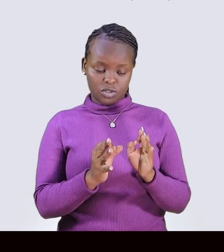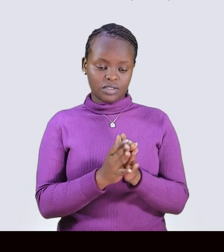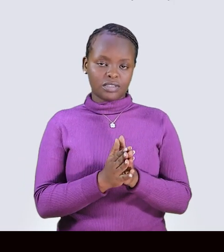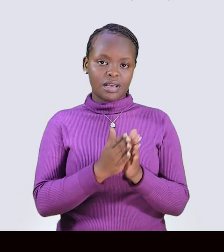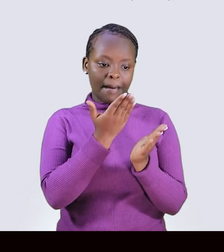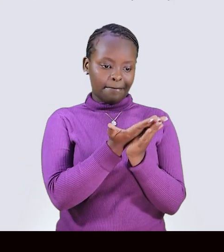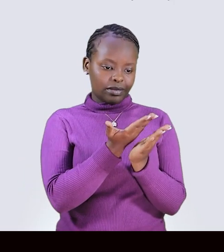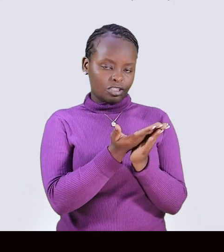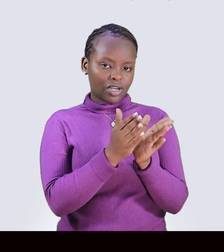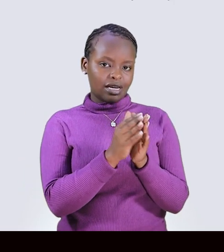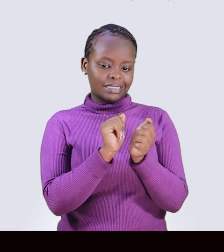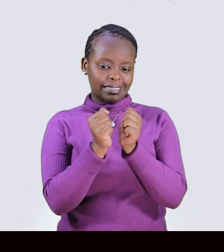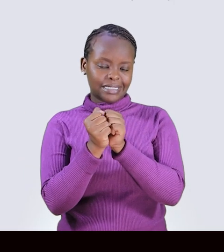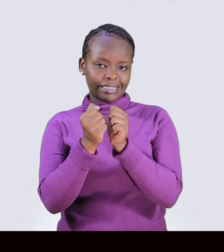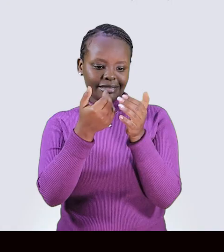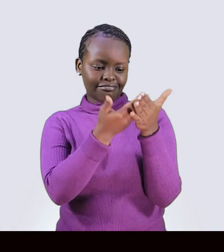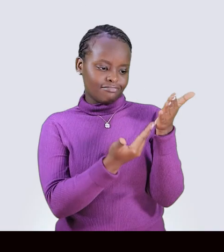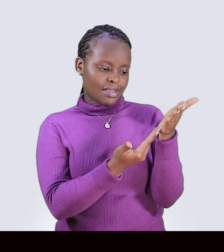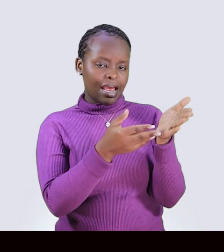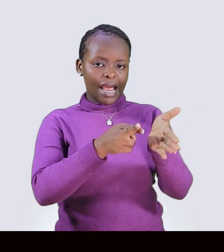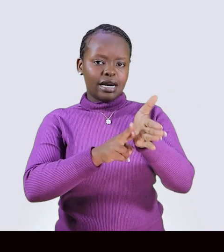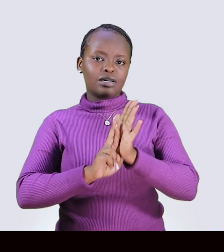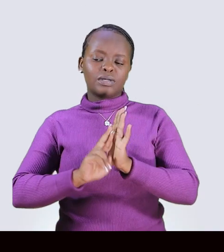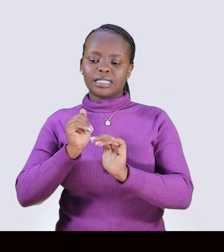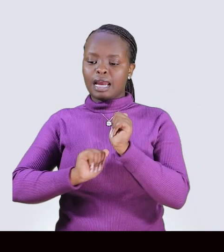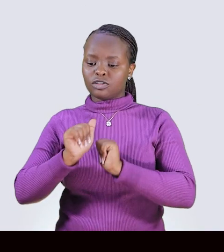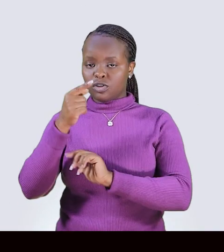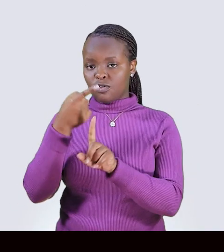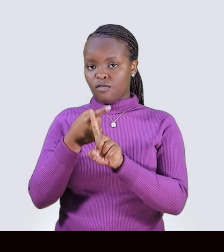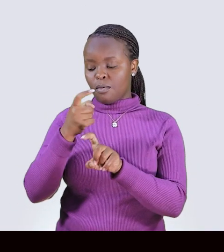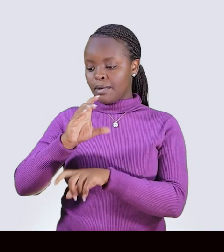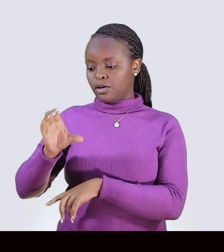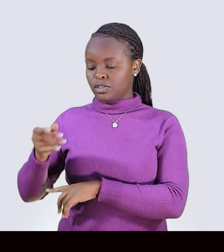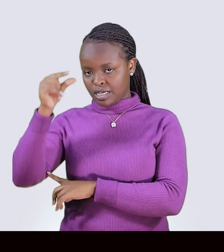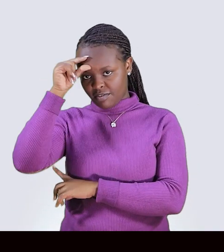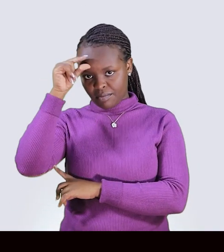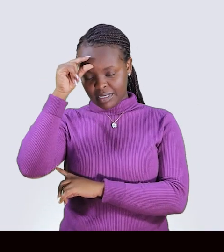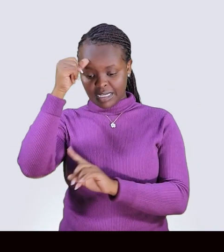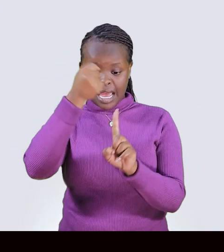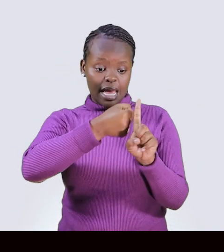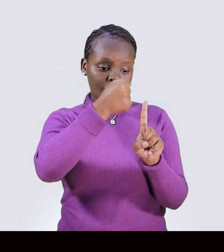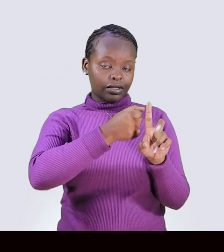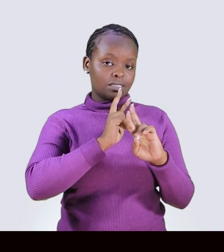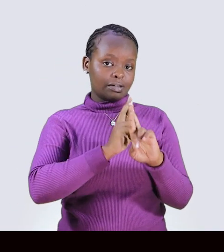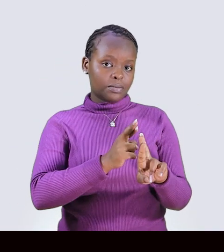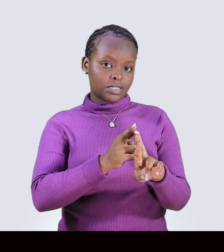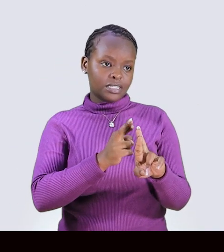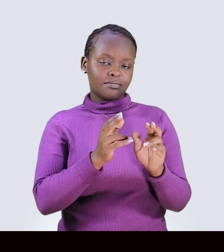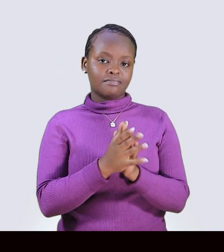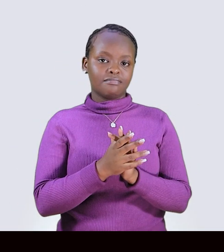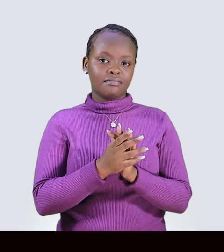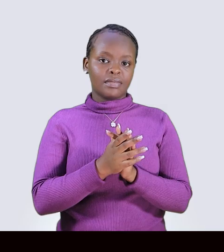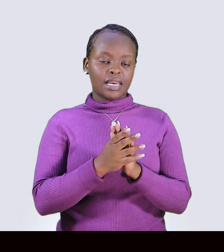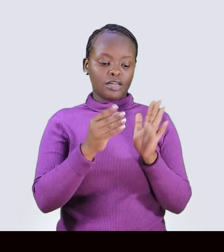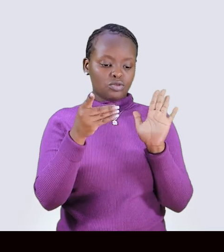and memorandum templates to formally request action from county government, advocacy reporting templates to